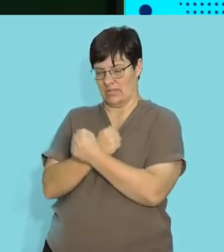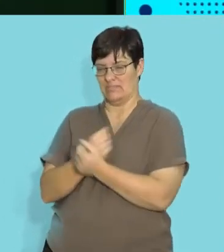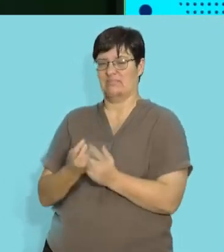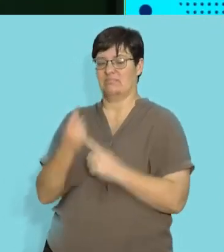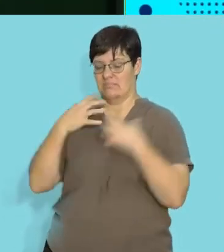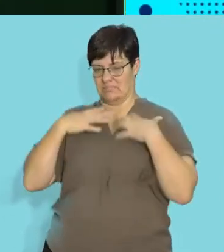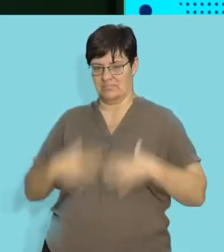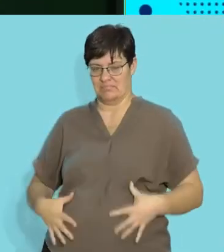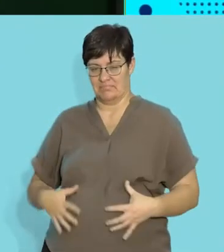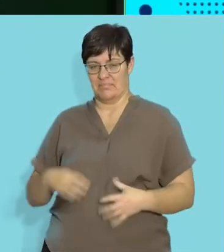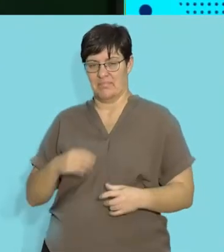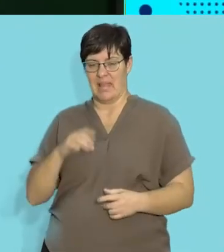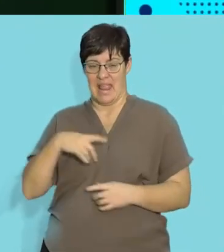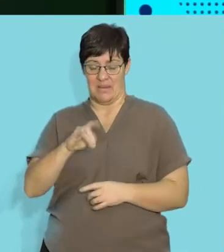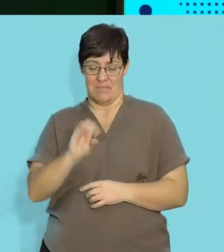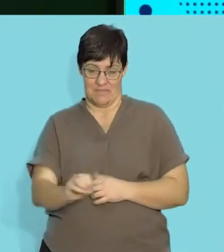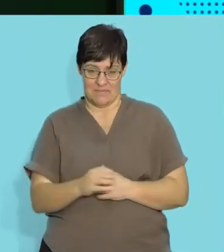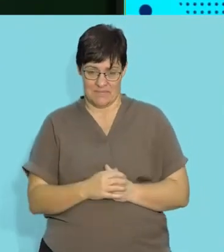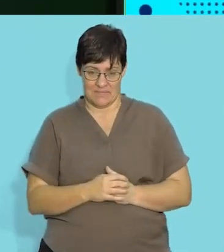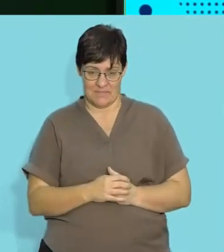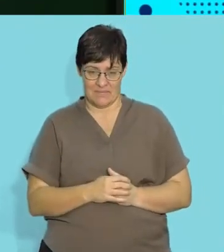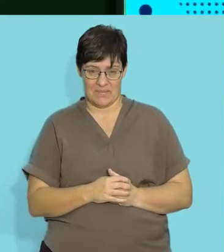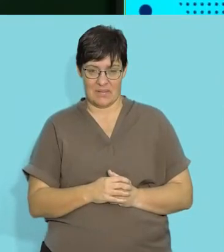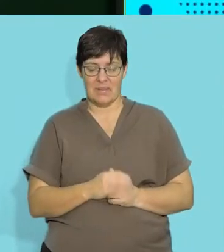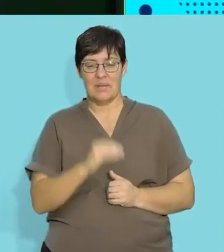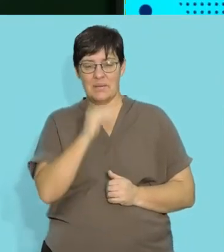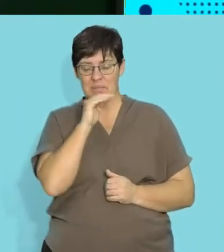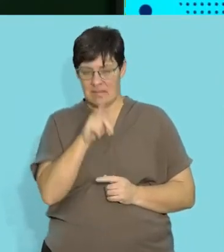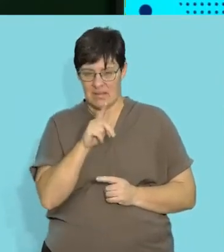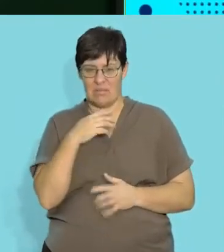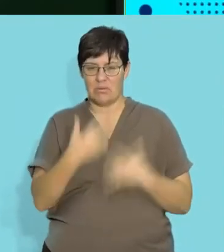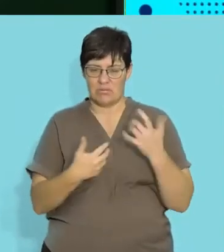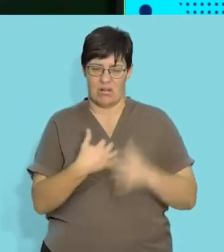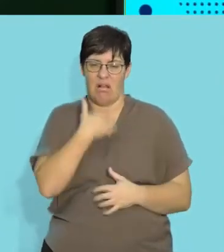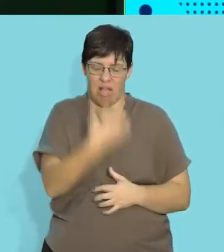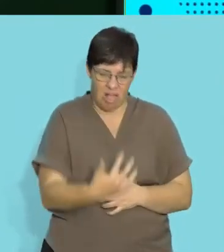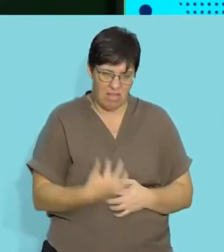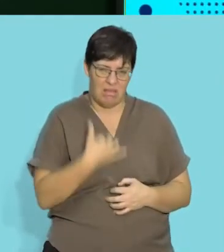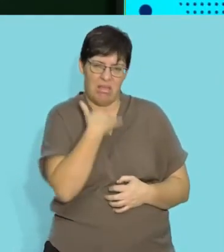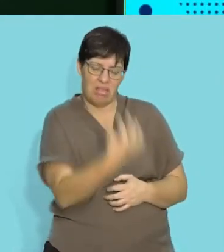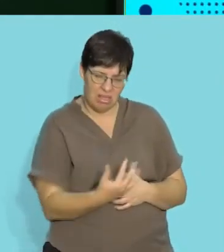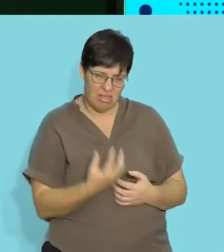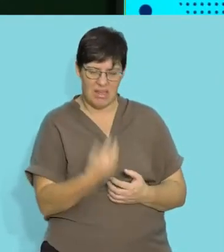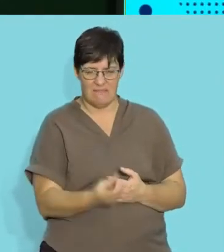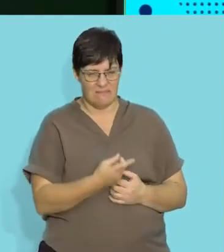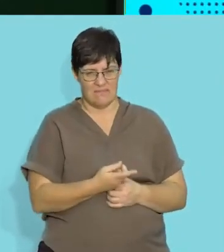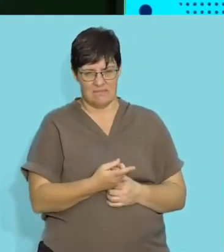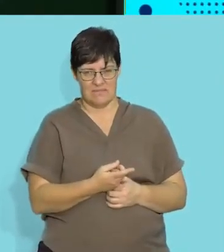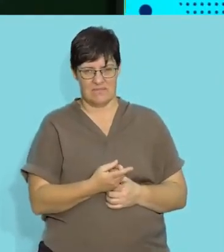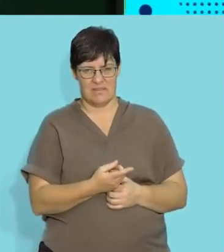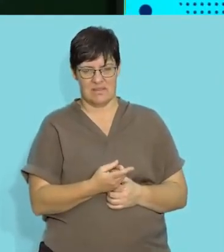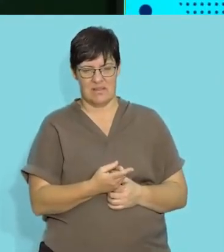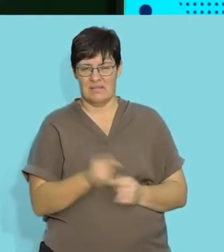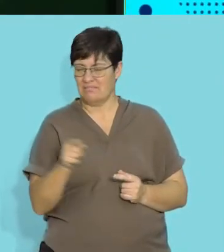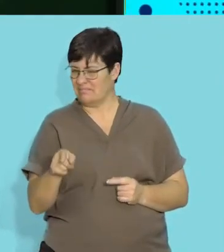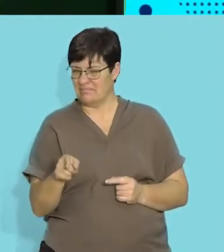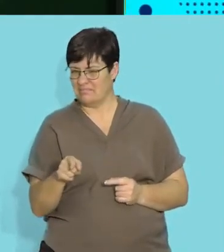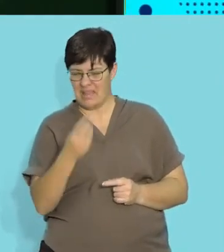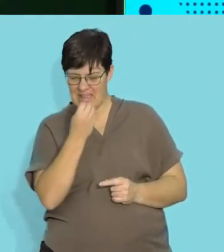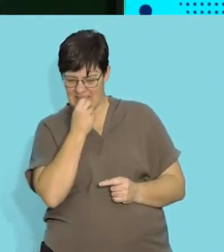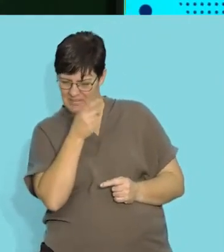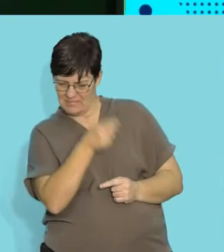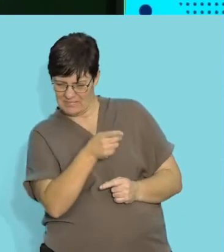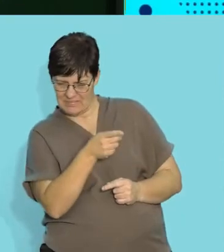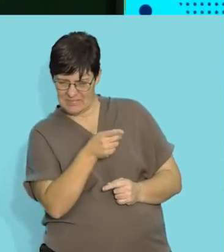the digestive system. And this could induce a process of vomiting in the animal, and this means that once the herbivore has eaten